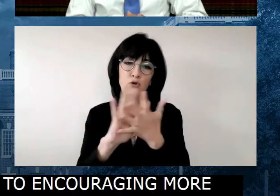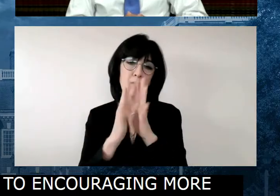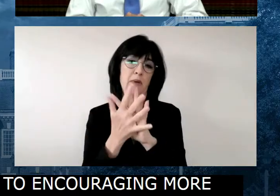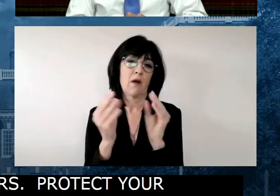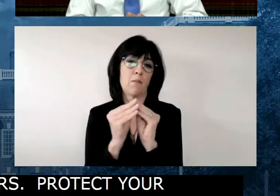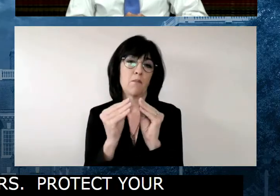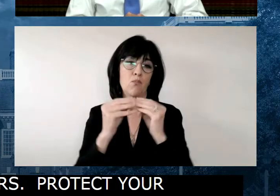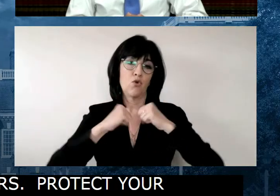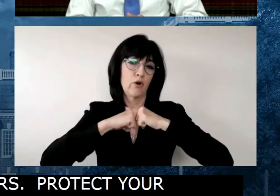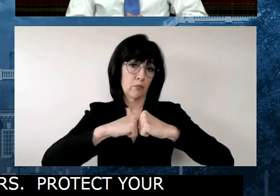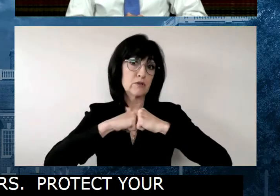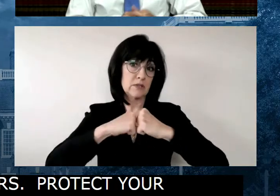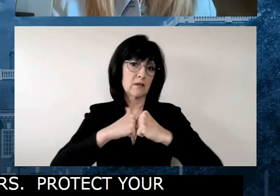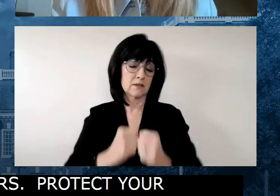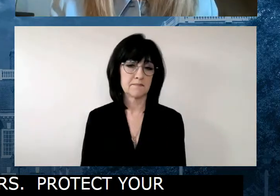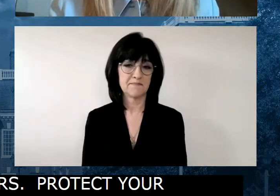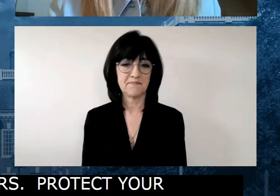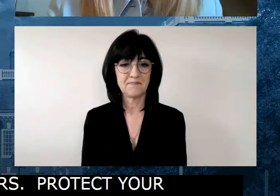wins. Dr. Rattay.